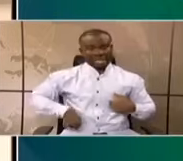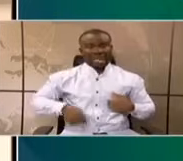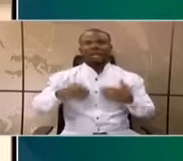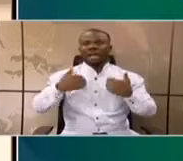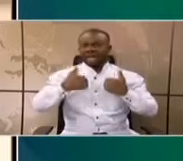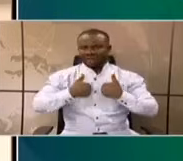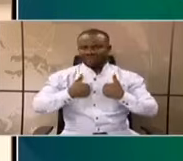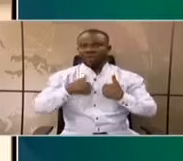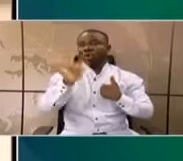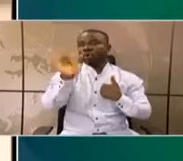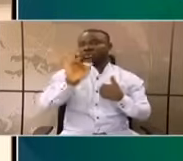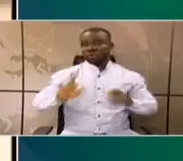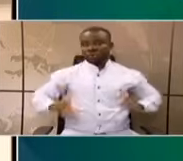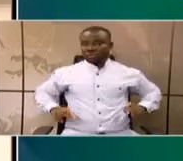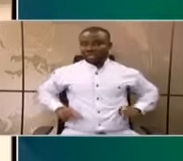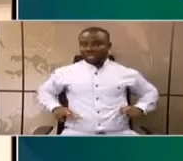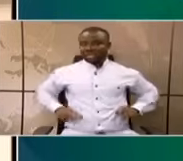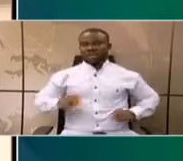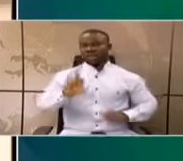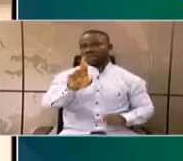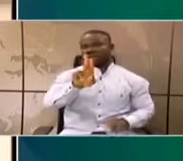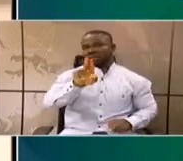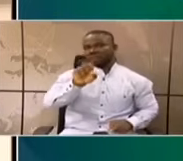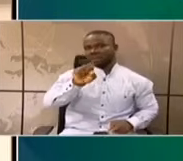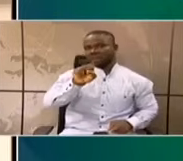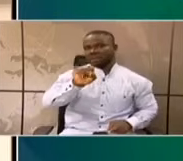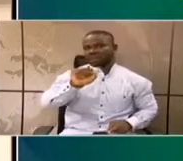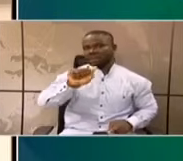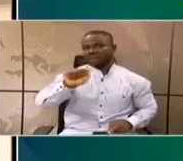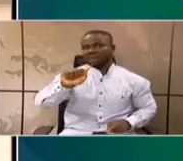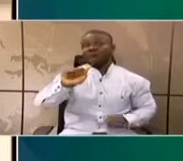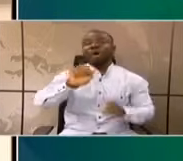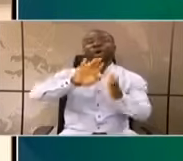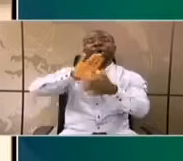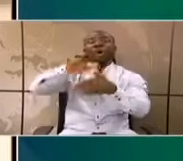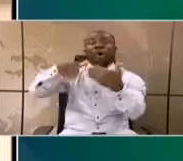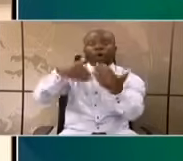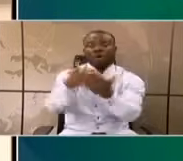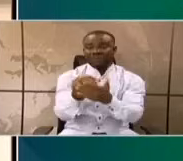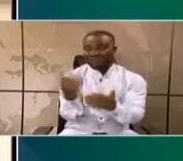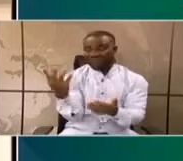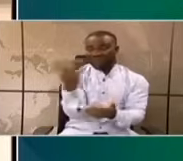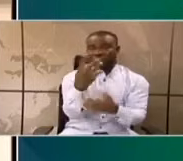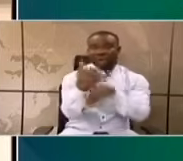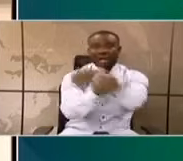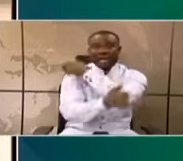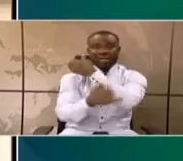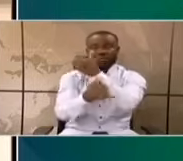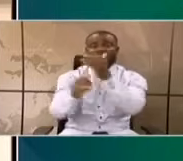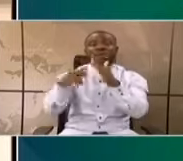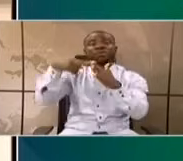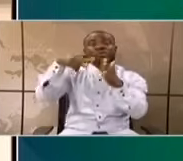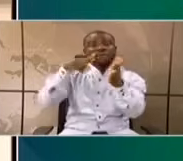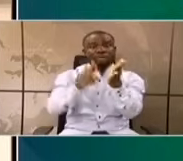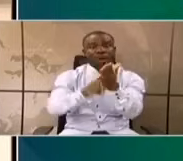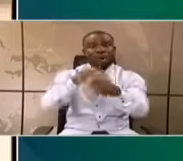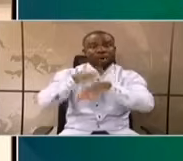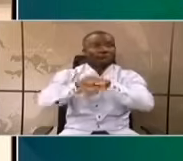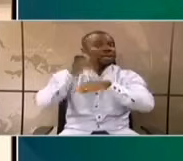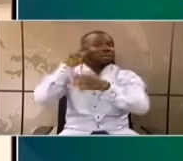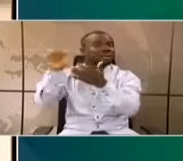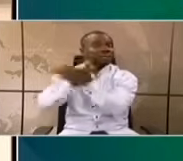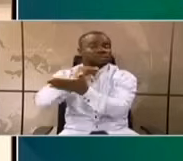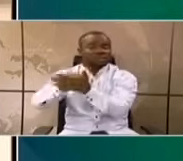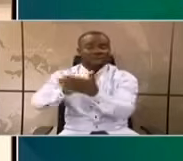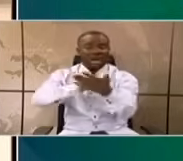Russia will report on Galamsey. Wamu miya nifa sa four countries in a report no.